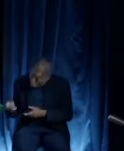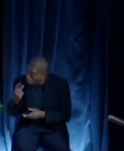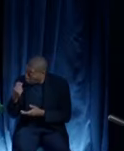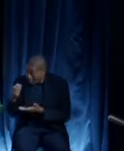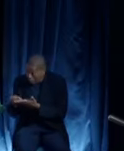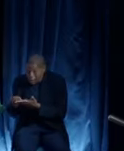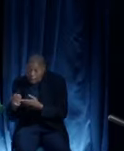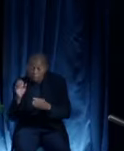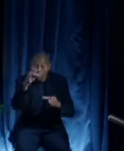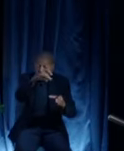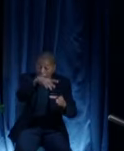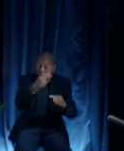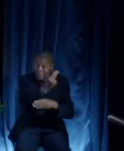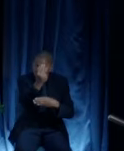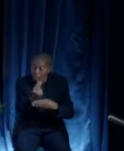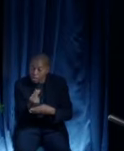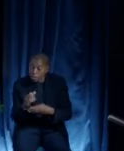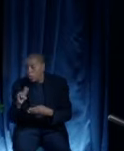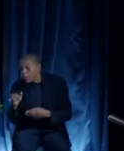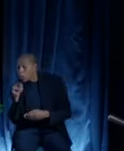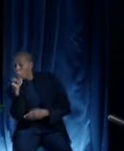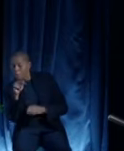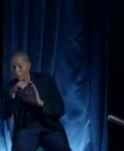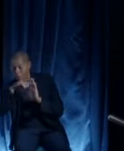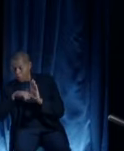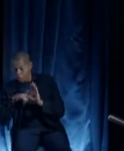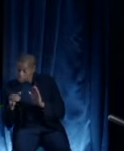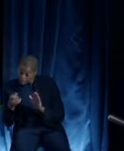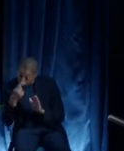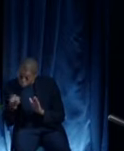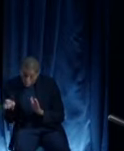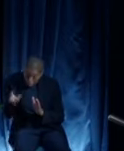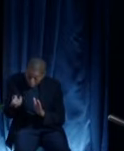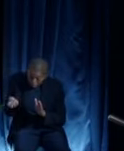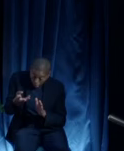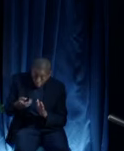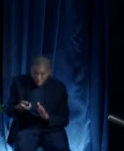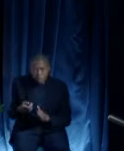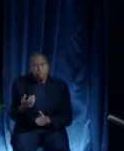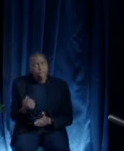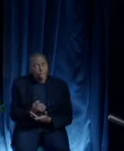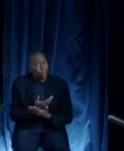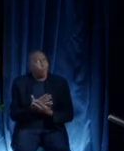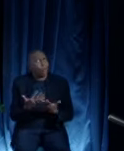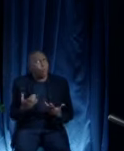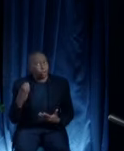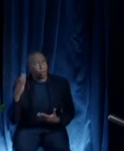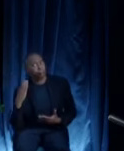with, you know, policy and law. So, it was, you know, she had a lot to deal with.